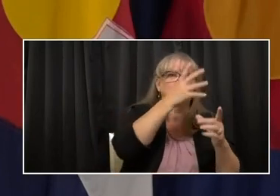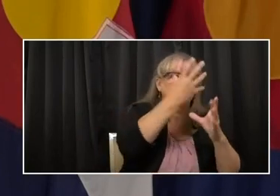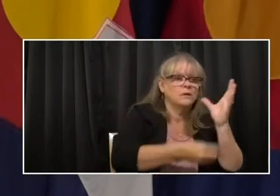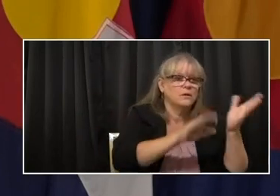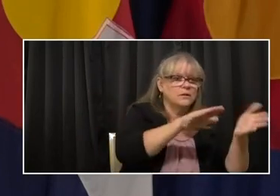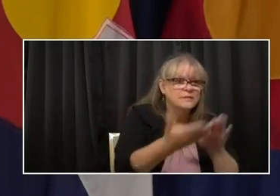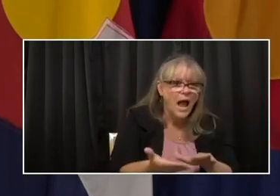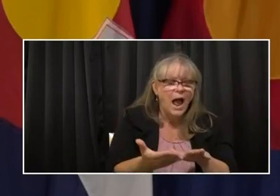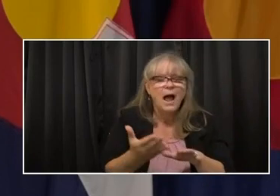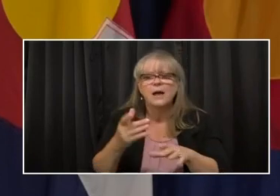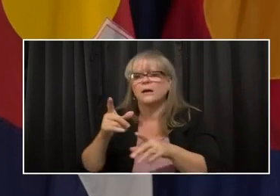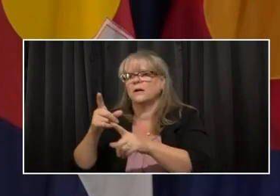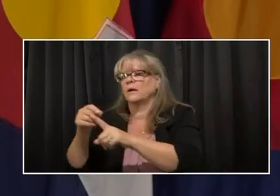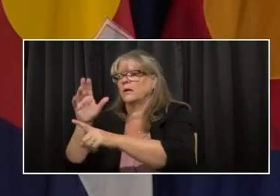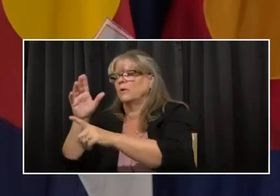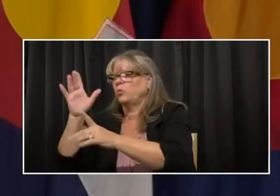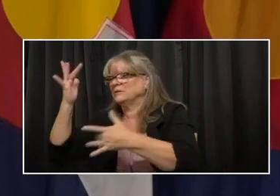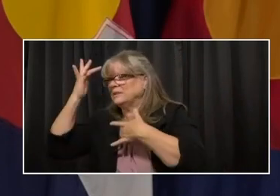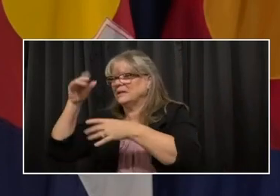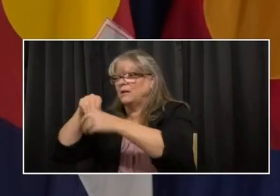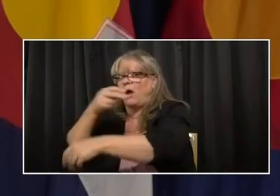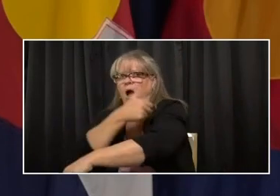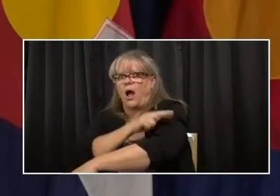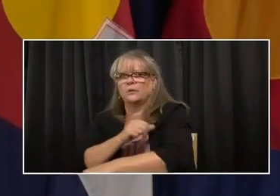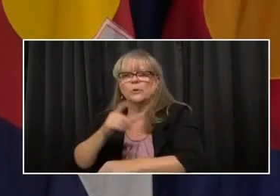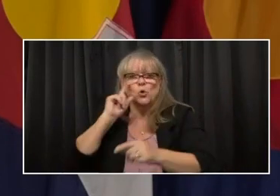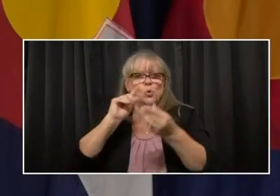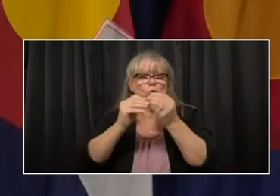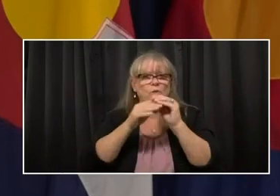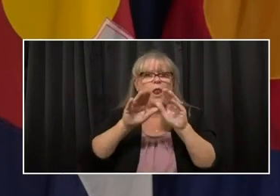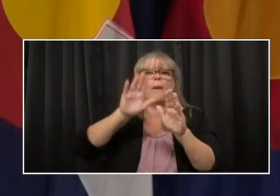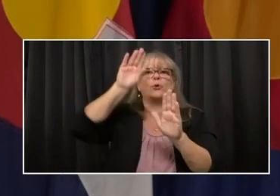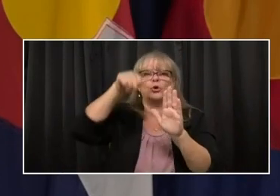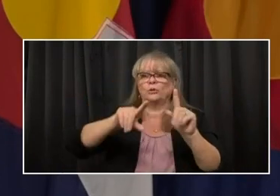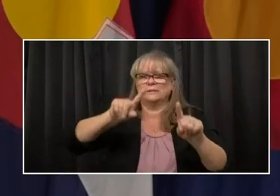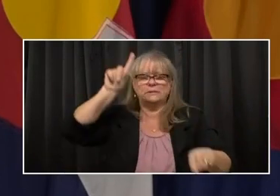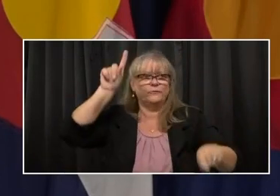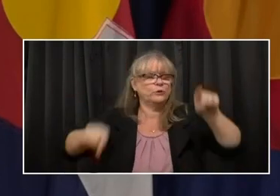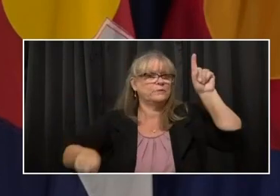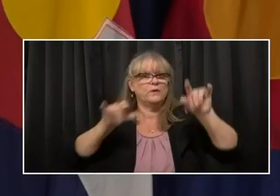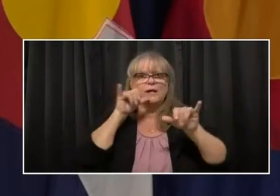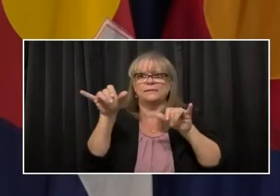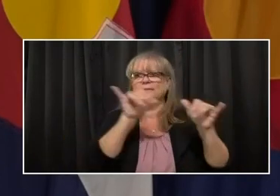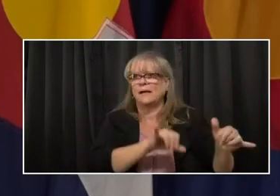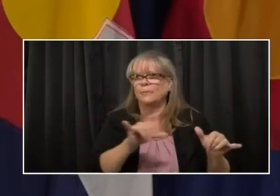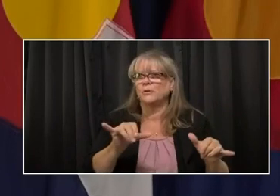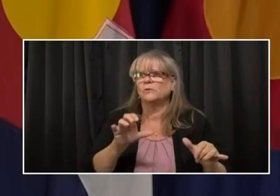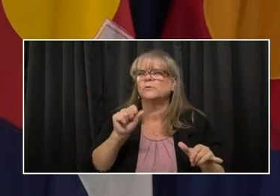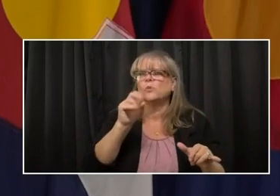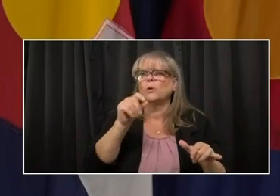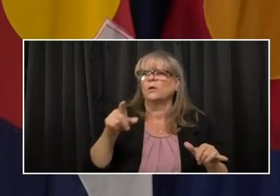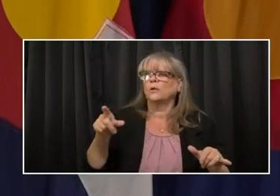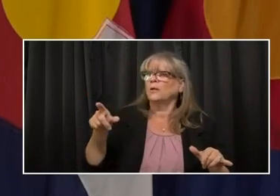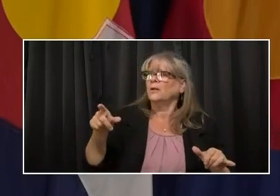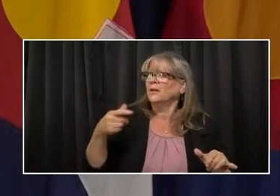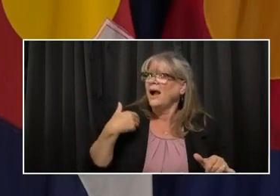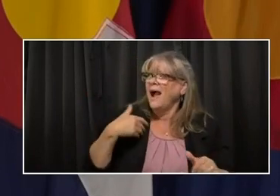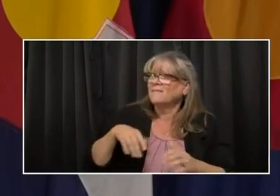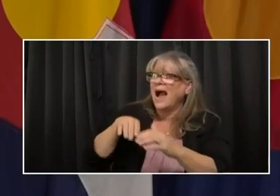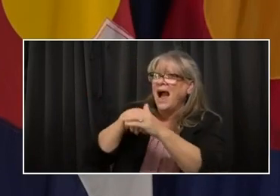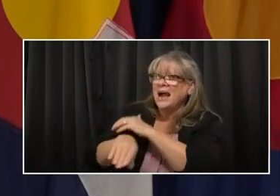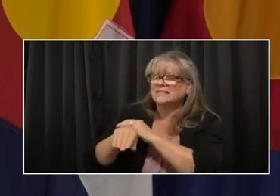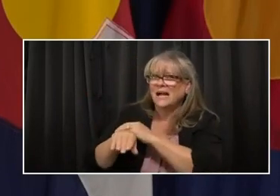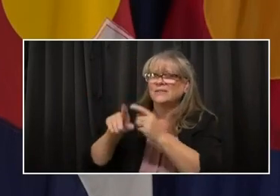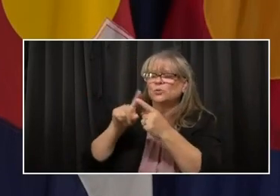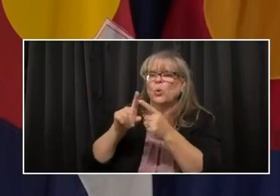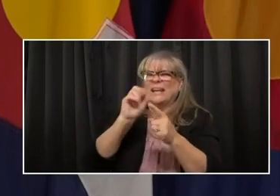also see disparities among hospitalizations, and so I think having access to this data is really important to make sure that we are